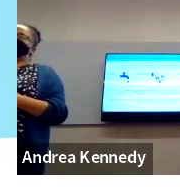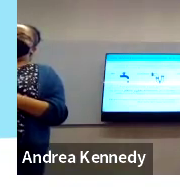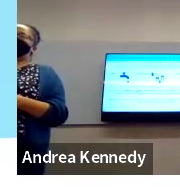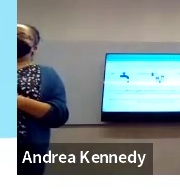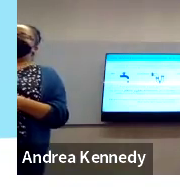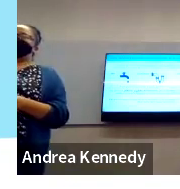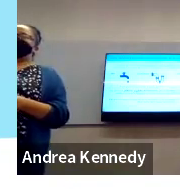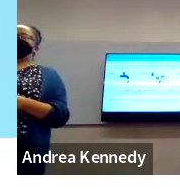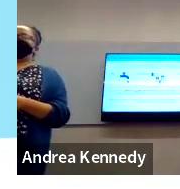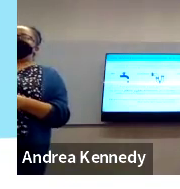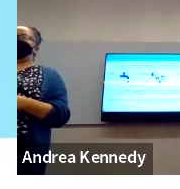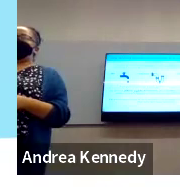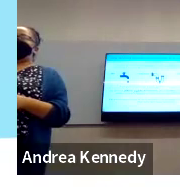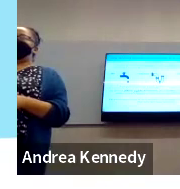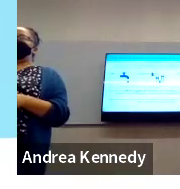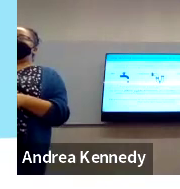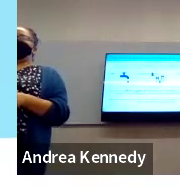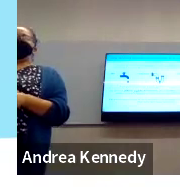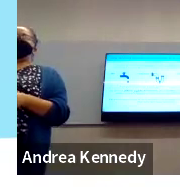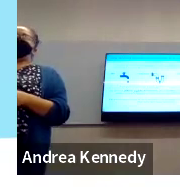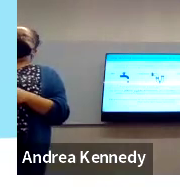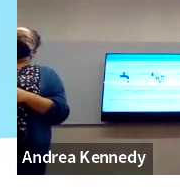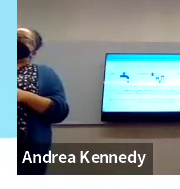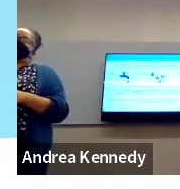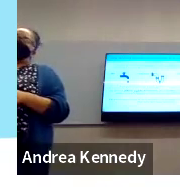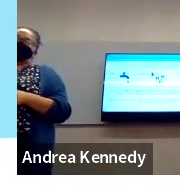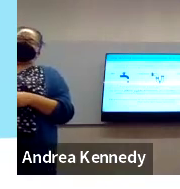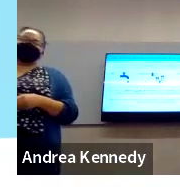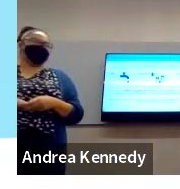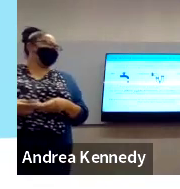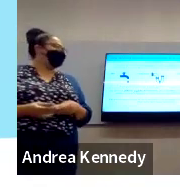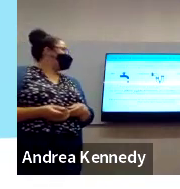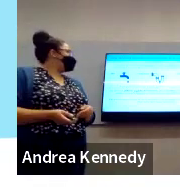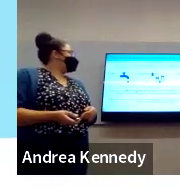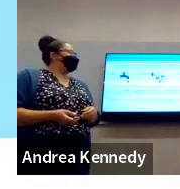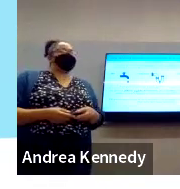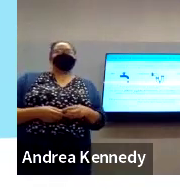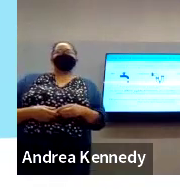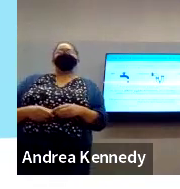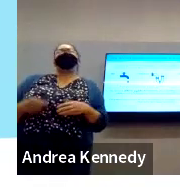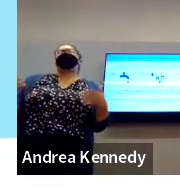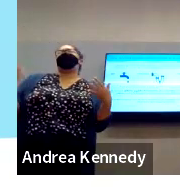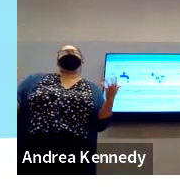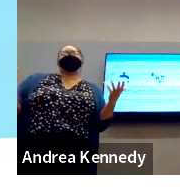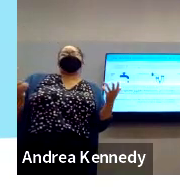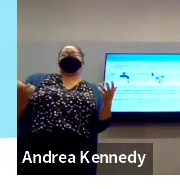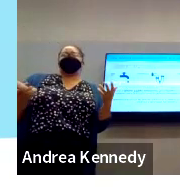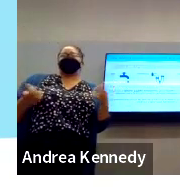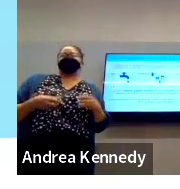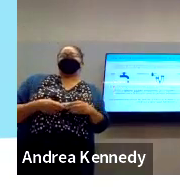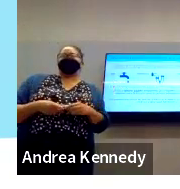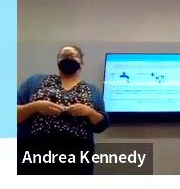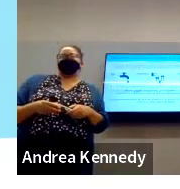for me, in general, it's not ¿Quién gonna lo be. paga? ¿Conservice? Mhm. So how much is like